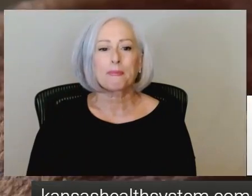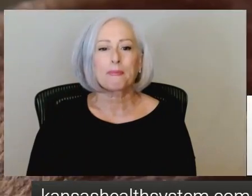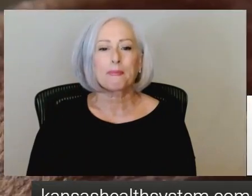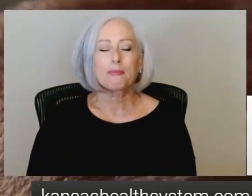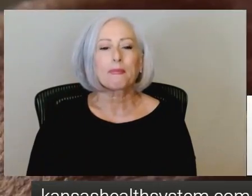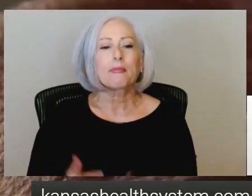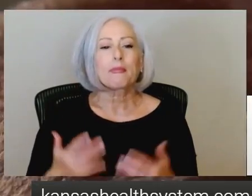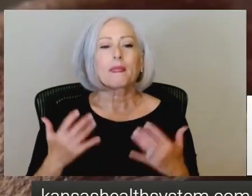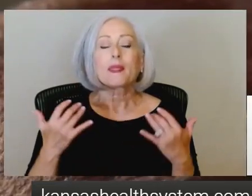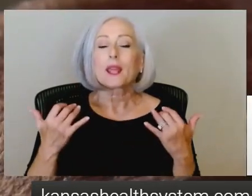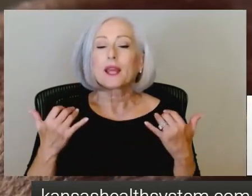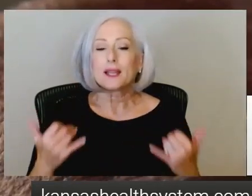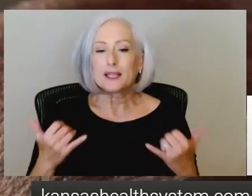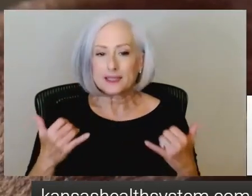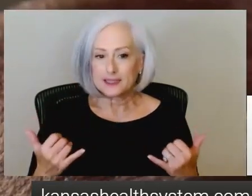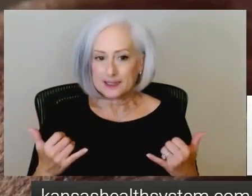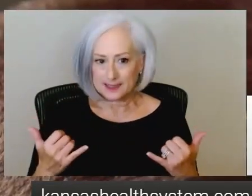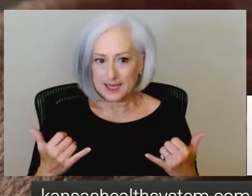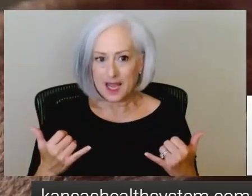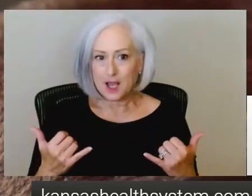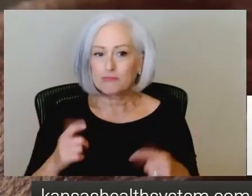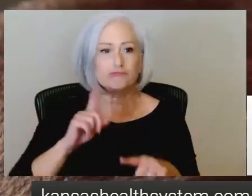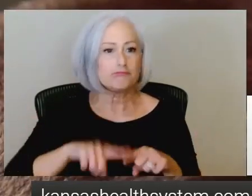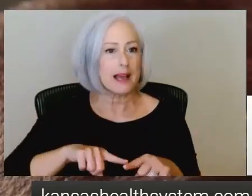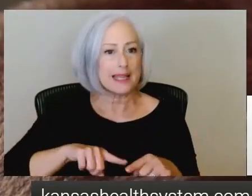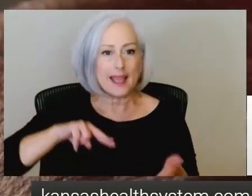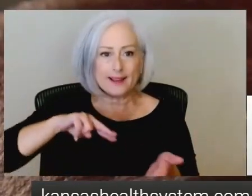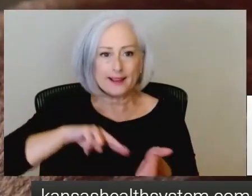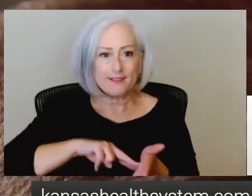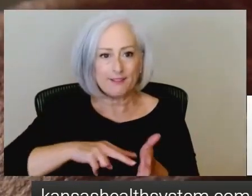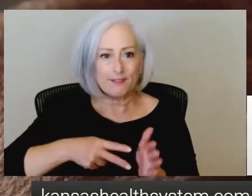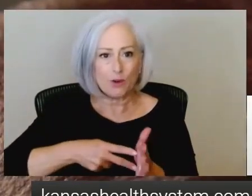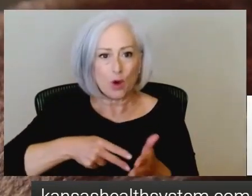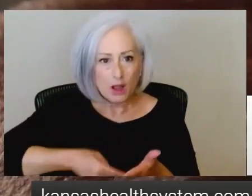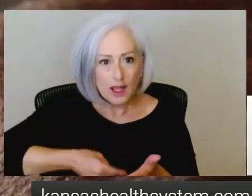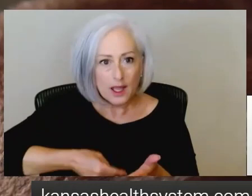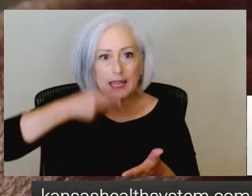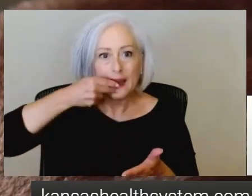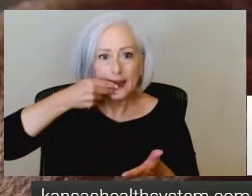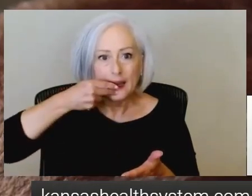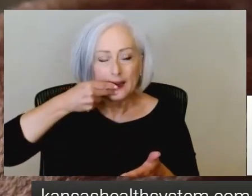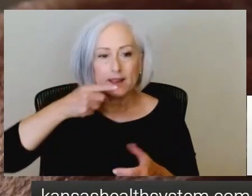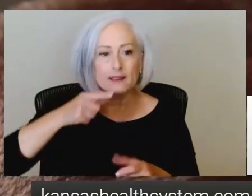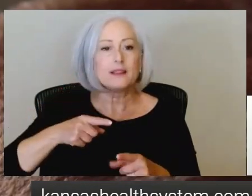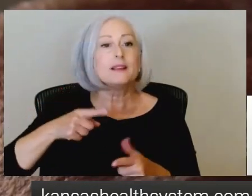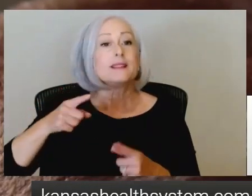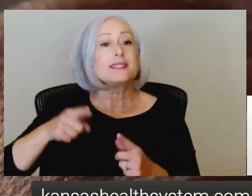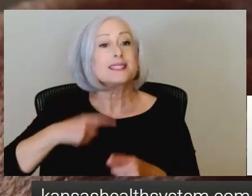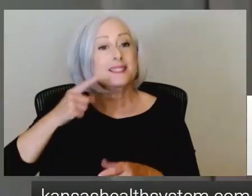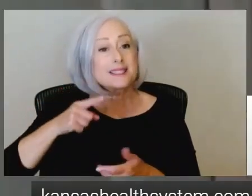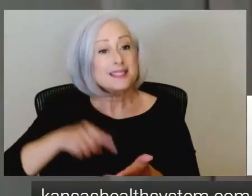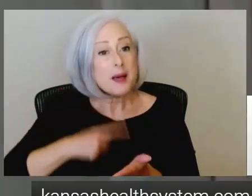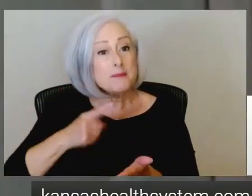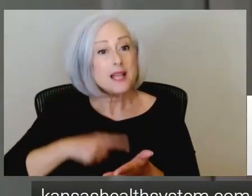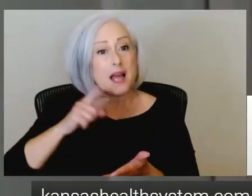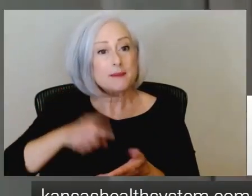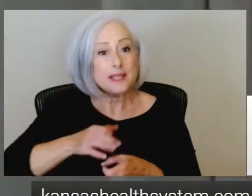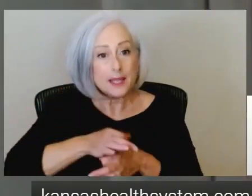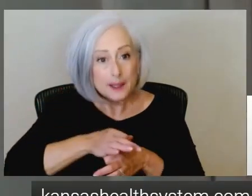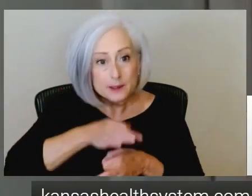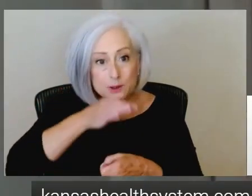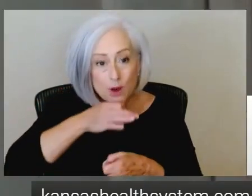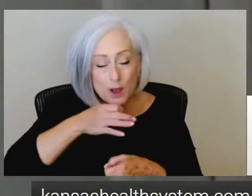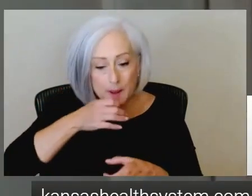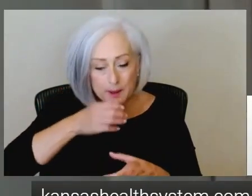time. I can't eat with a fork. Sometimes I have to put a straw in my drink because I just slosh it everywhere. In